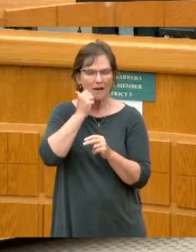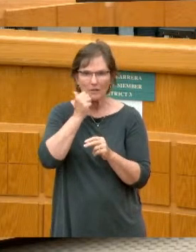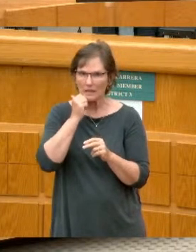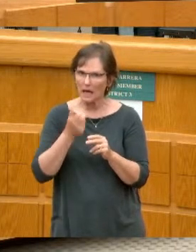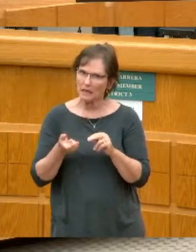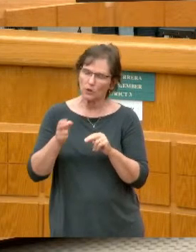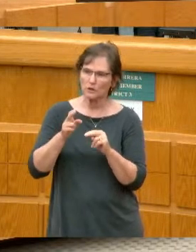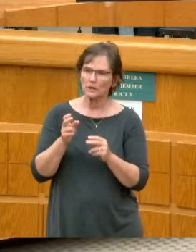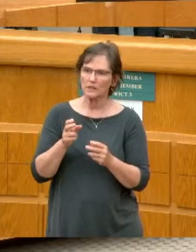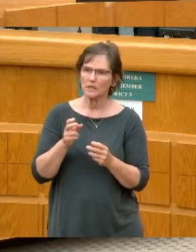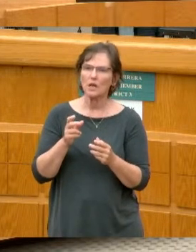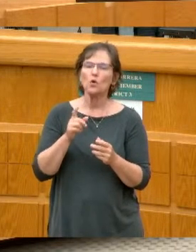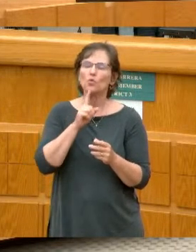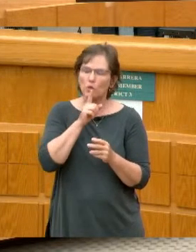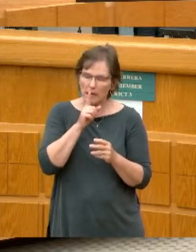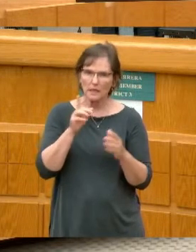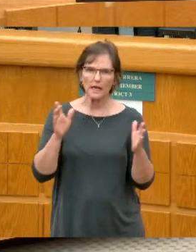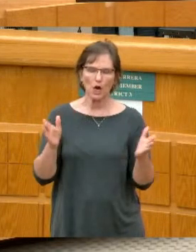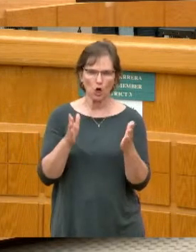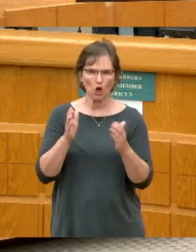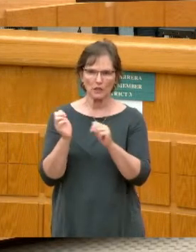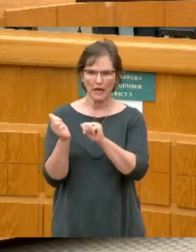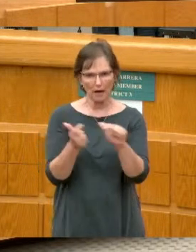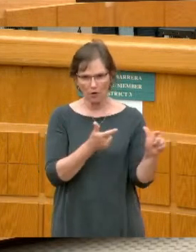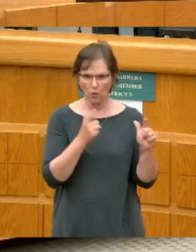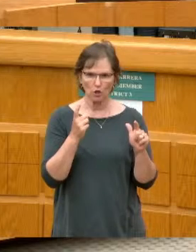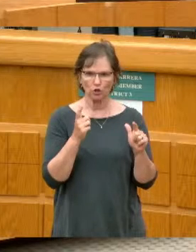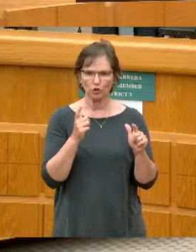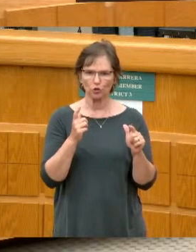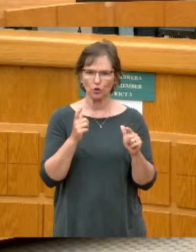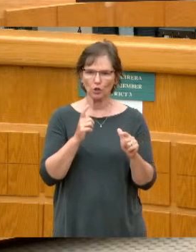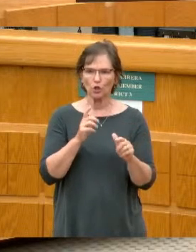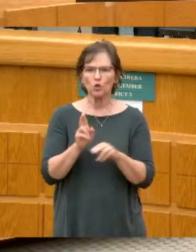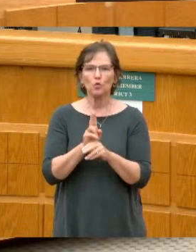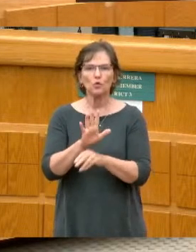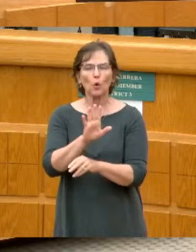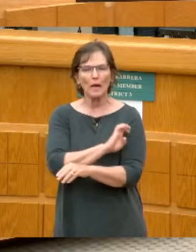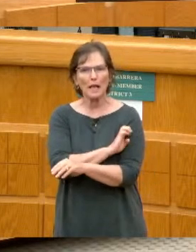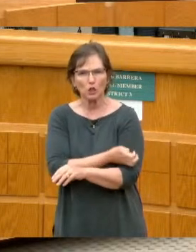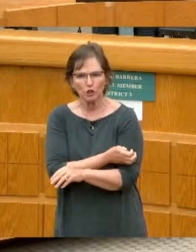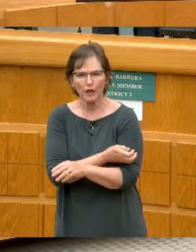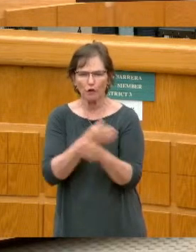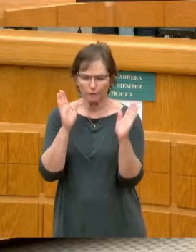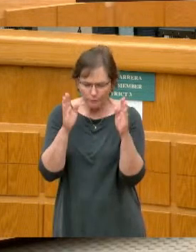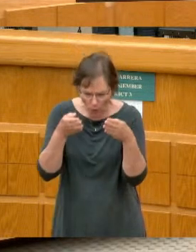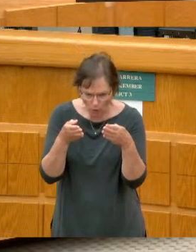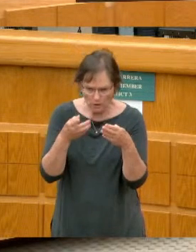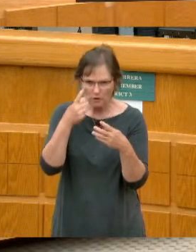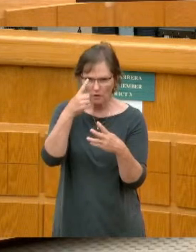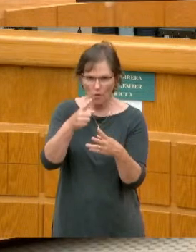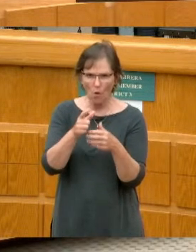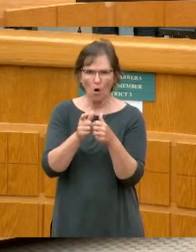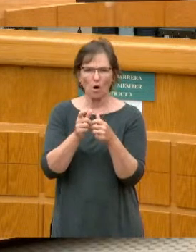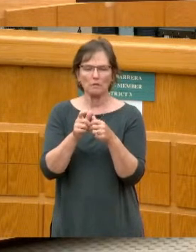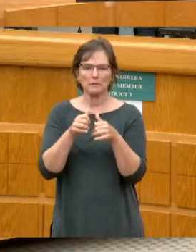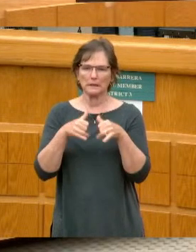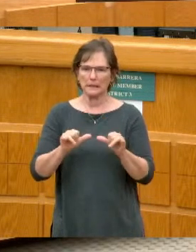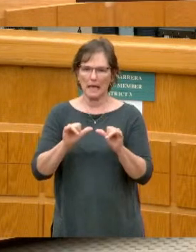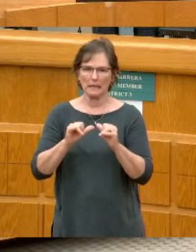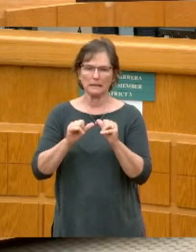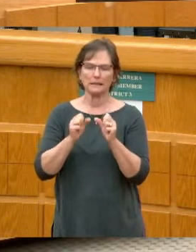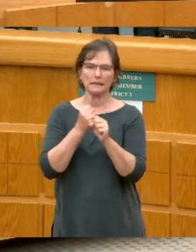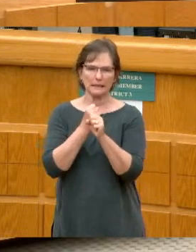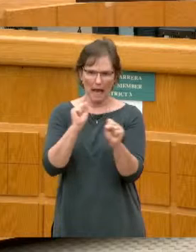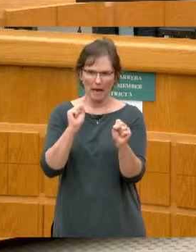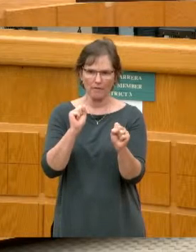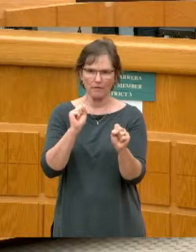ones and your friends. And so as these numbers look like they're ticking up, in some cases in pretty dramatic fashion, day by